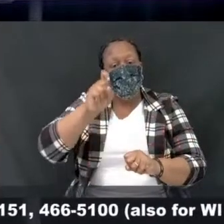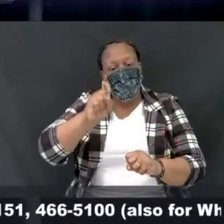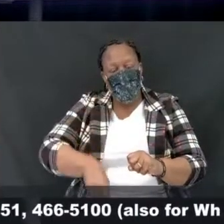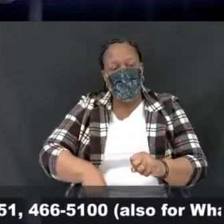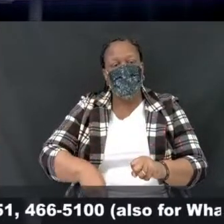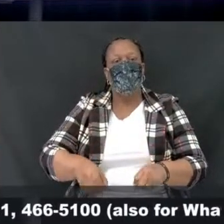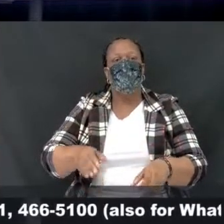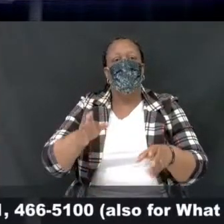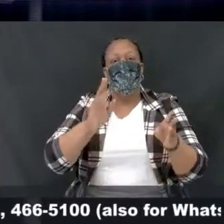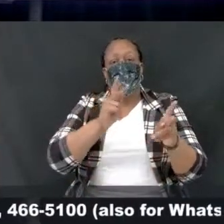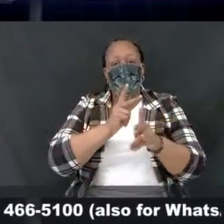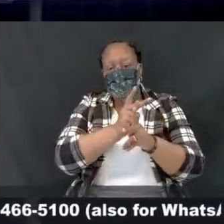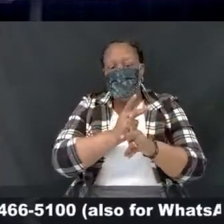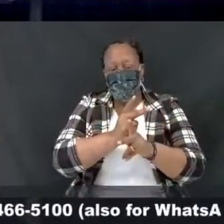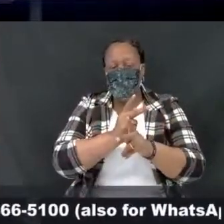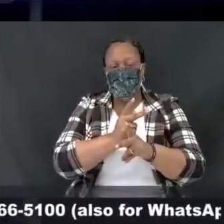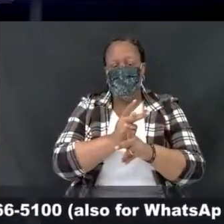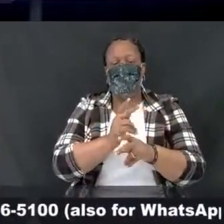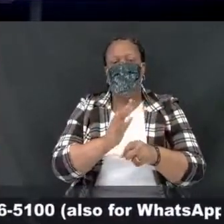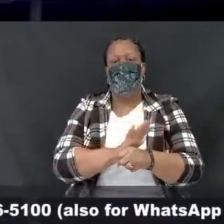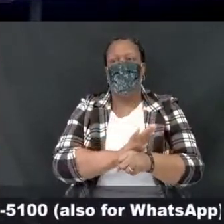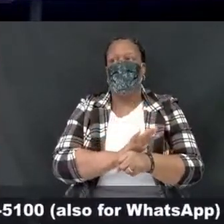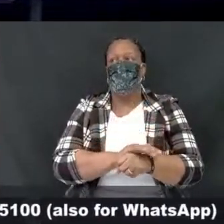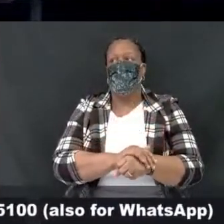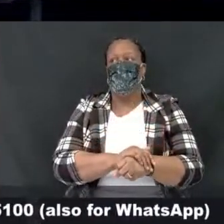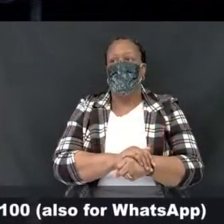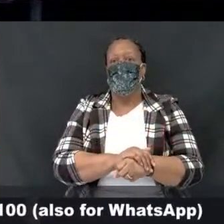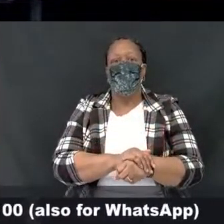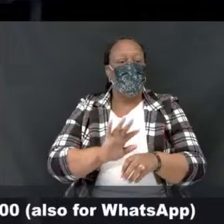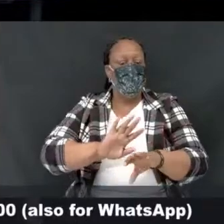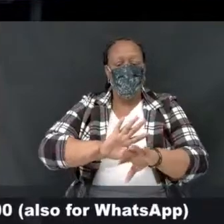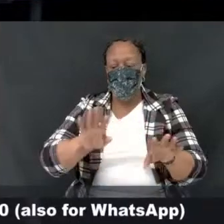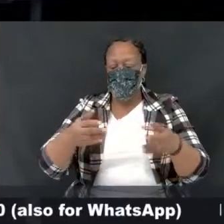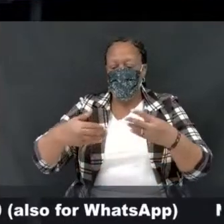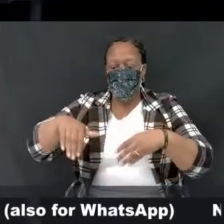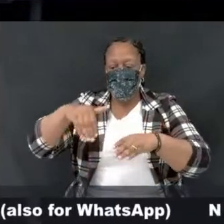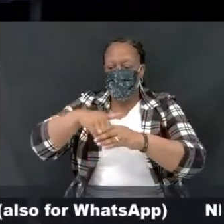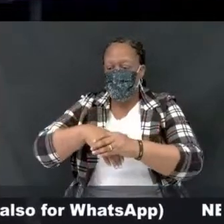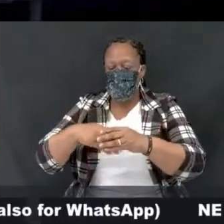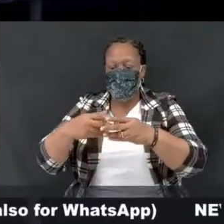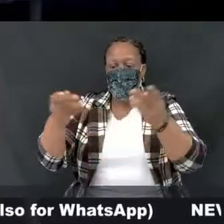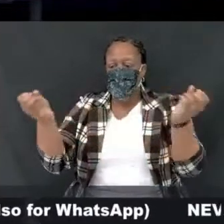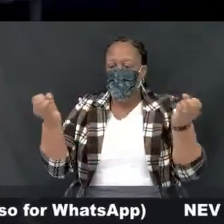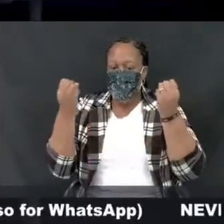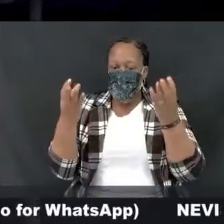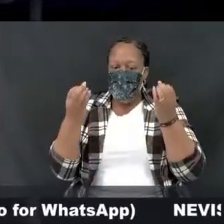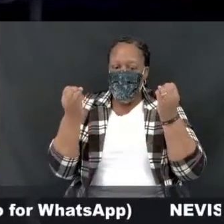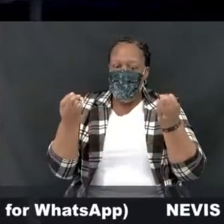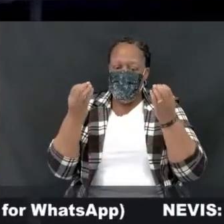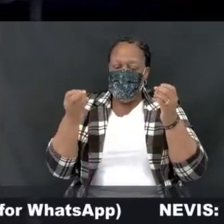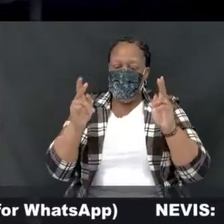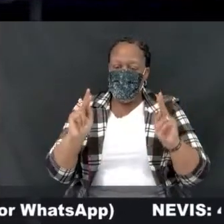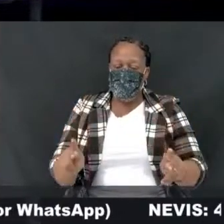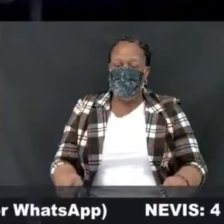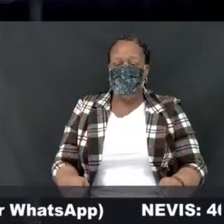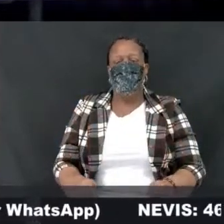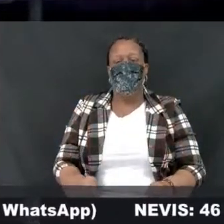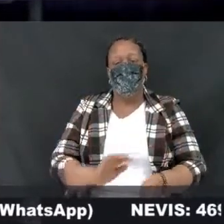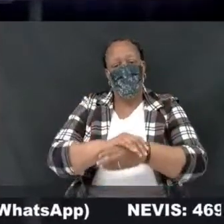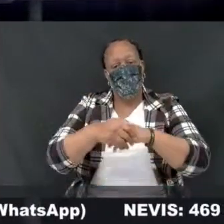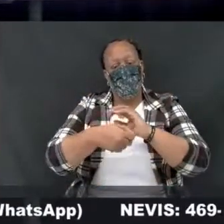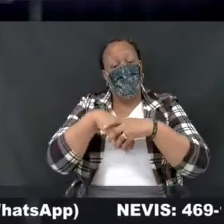take all the necessary precautions. Avoid crowds and crowded places, practice good hand hygiene